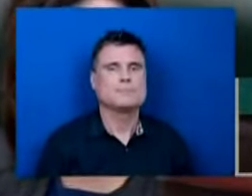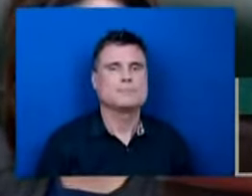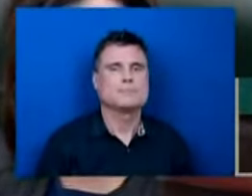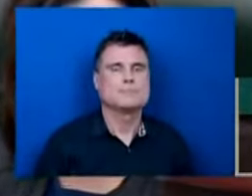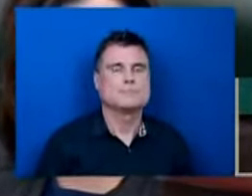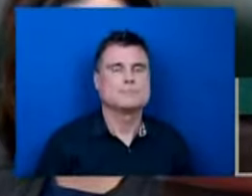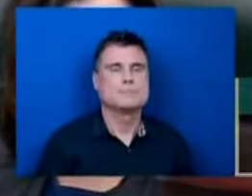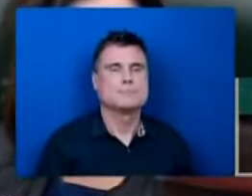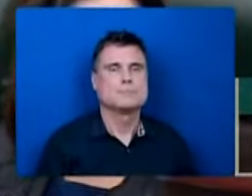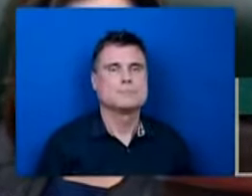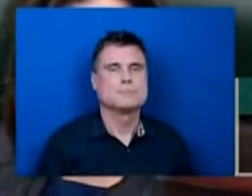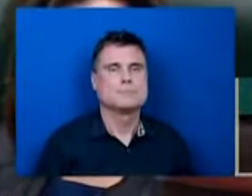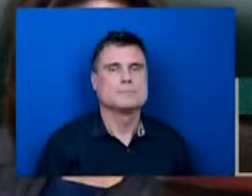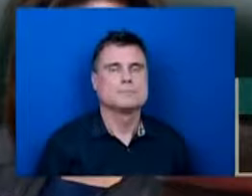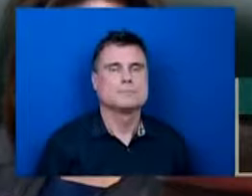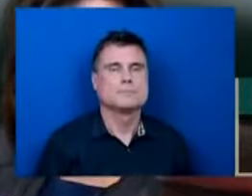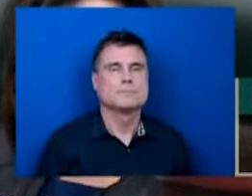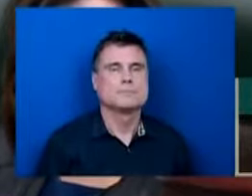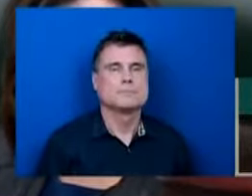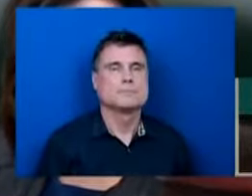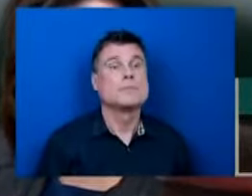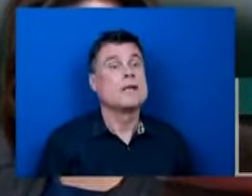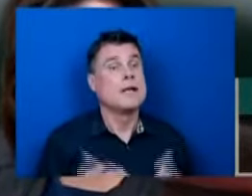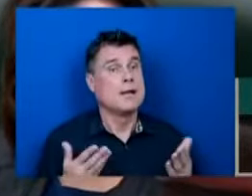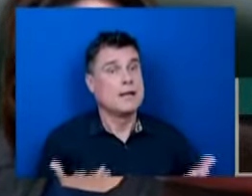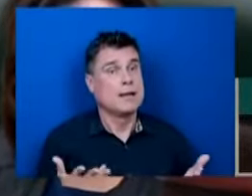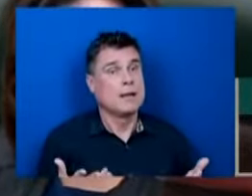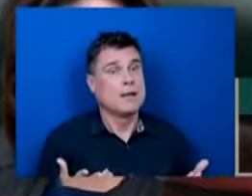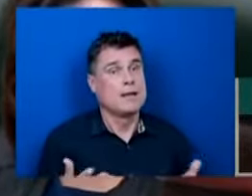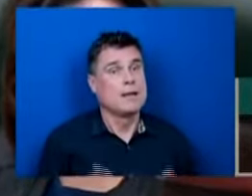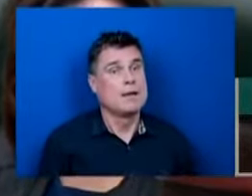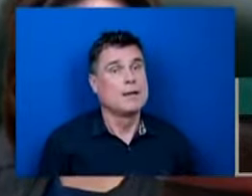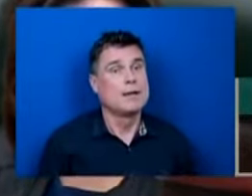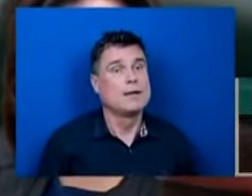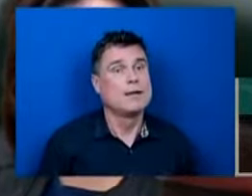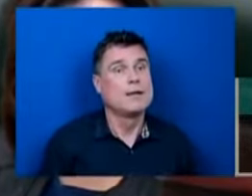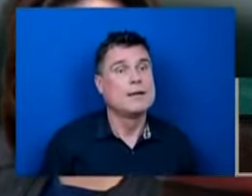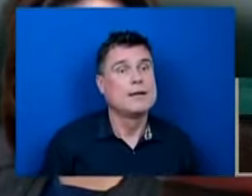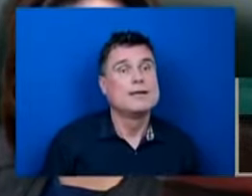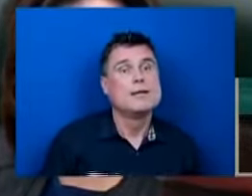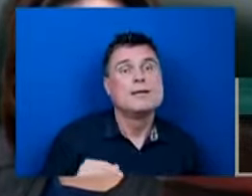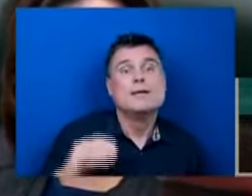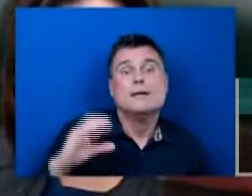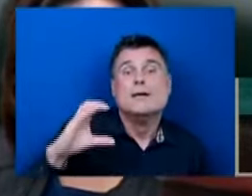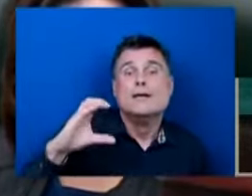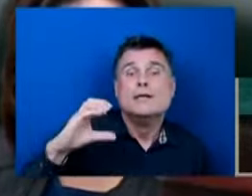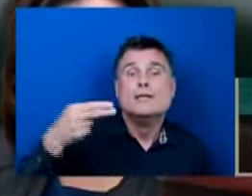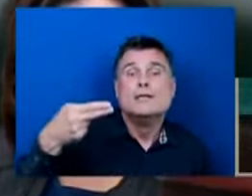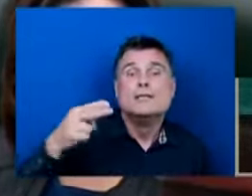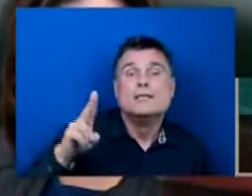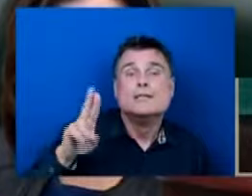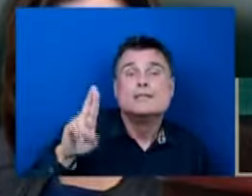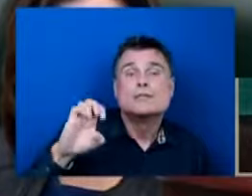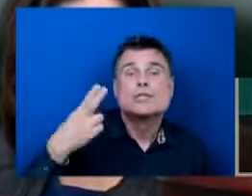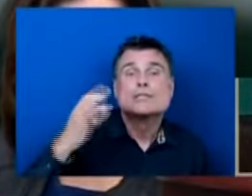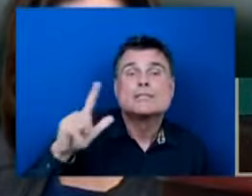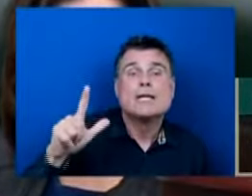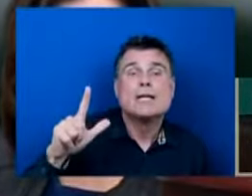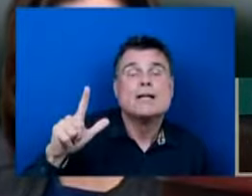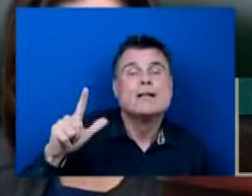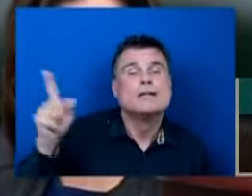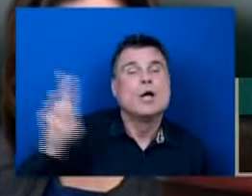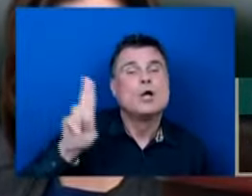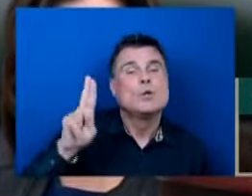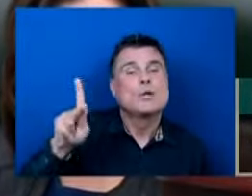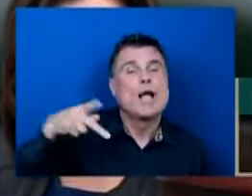Winston Churchill once stated, "In finance, everything that is agreeable is unsound, and everything that is